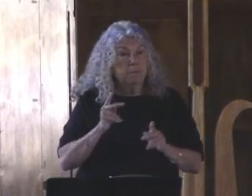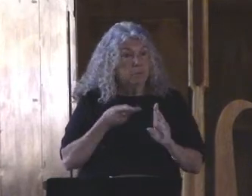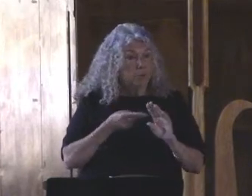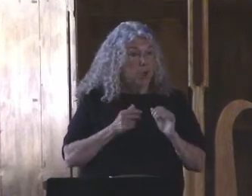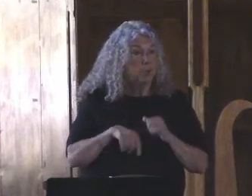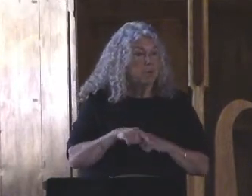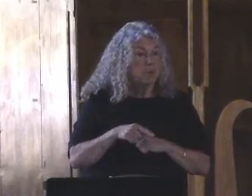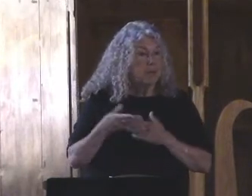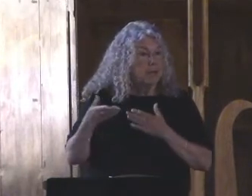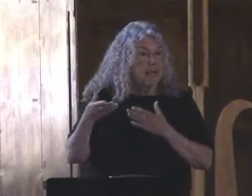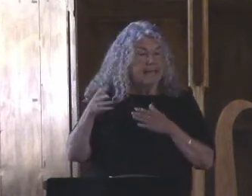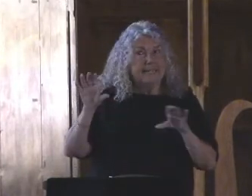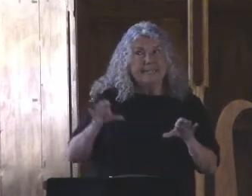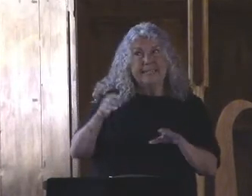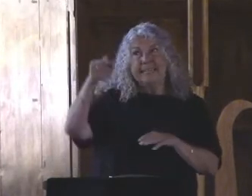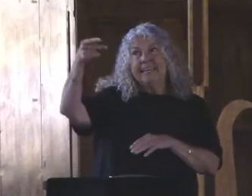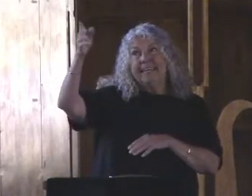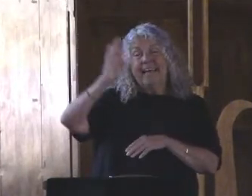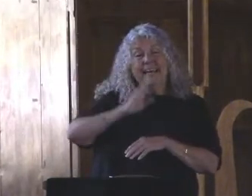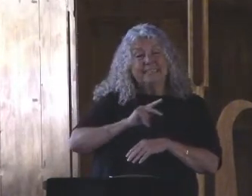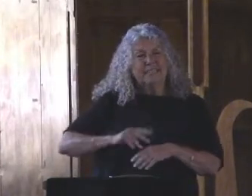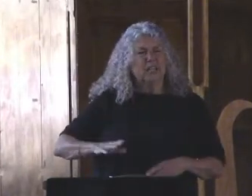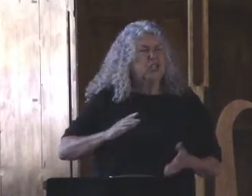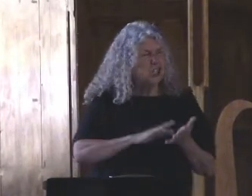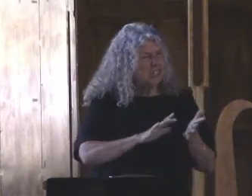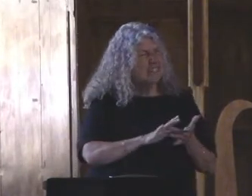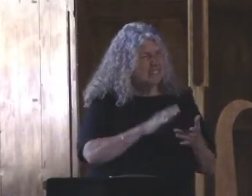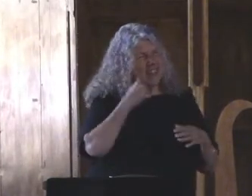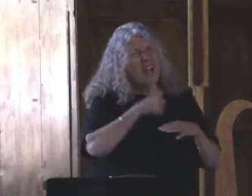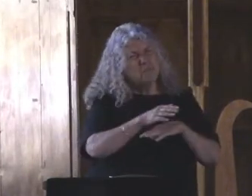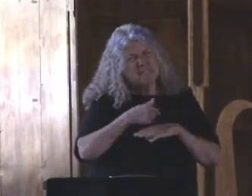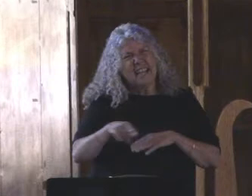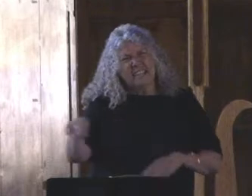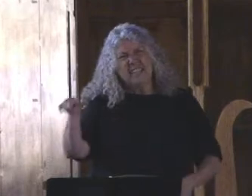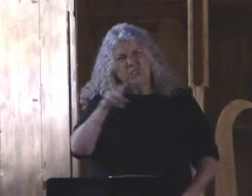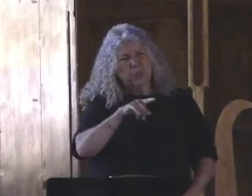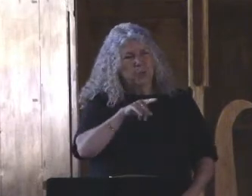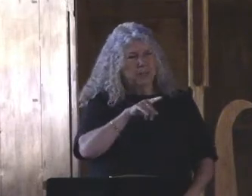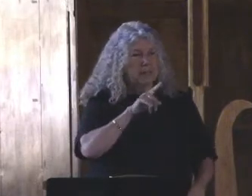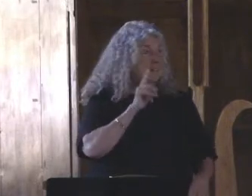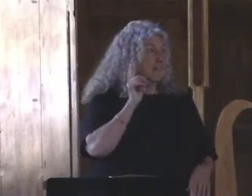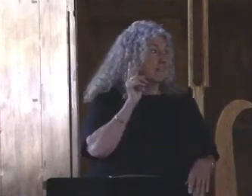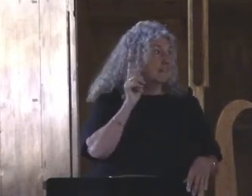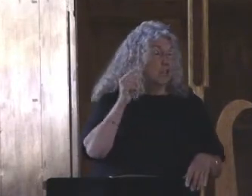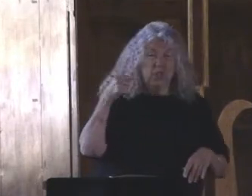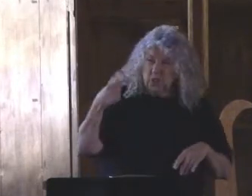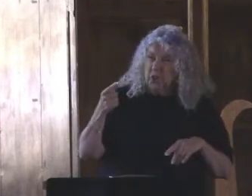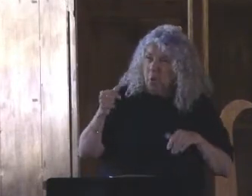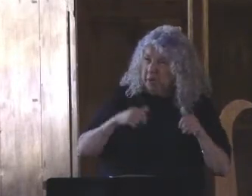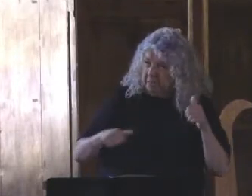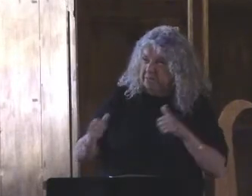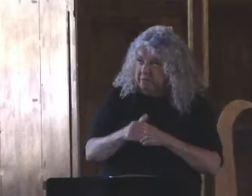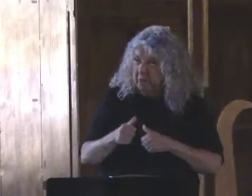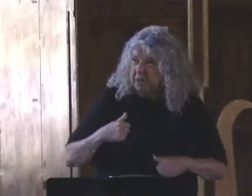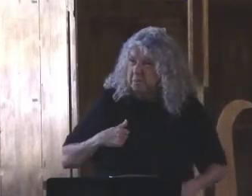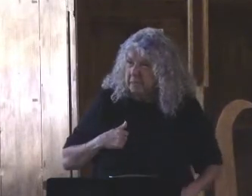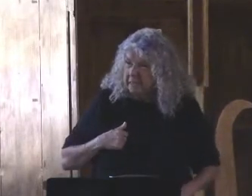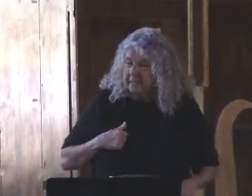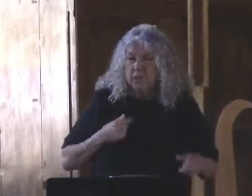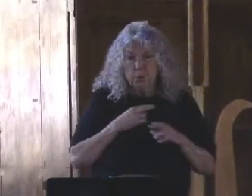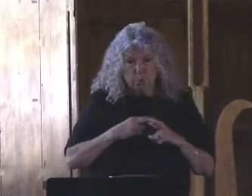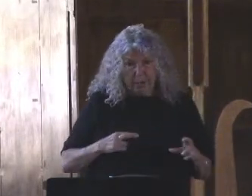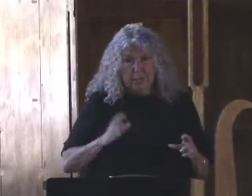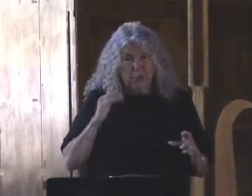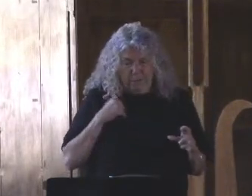him in bringing about God's kingdom. So Jesus says, I'm sending you. This is one of the rare times you're going ahead of me. You're